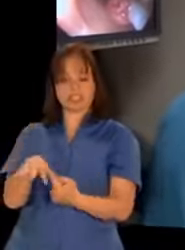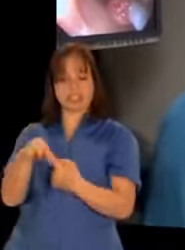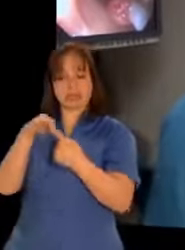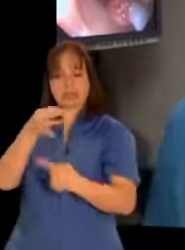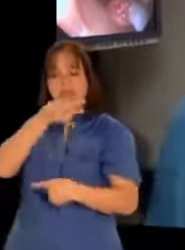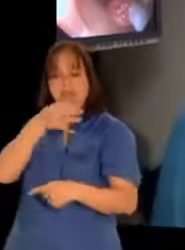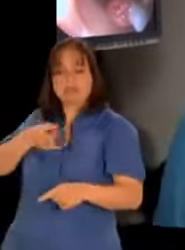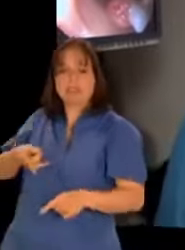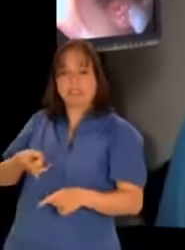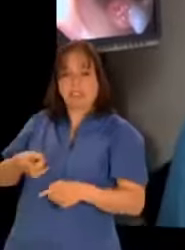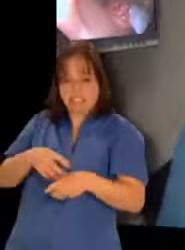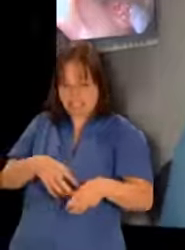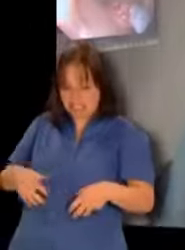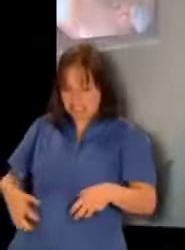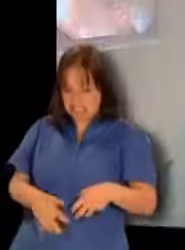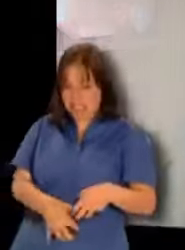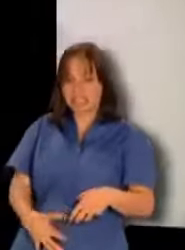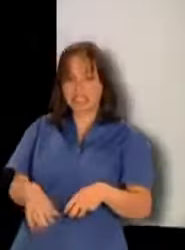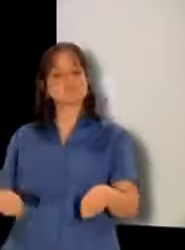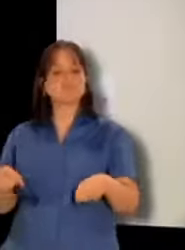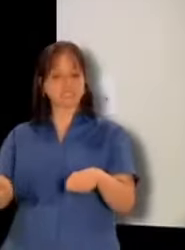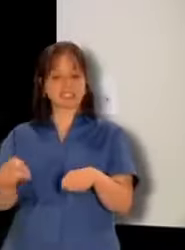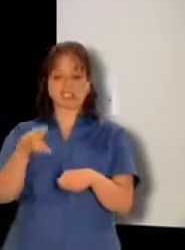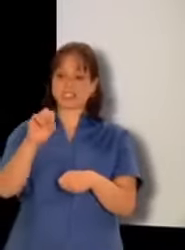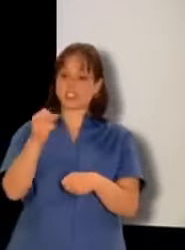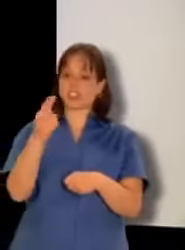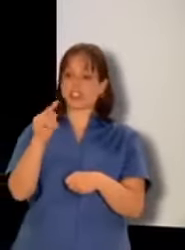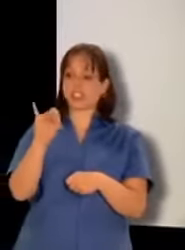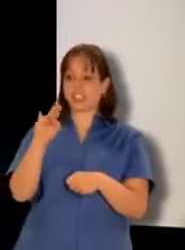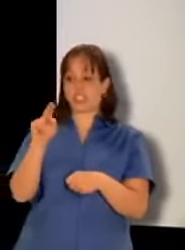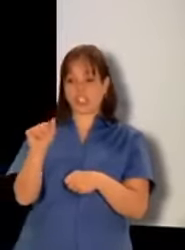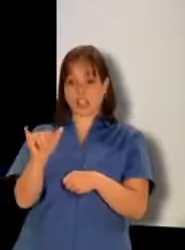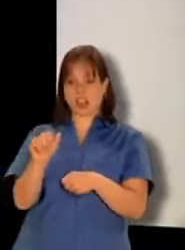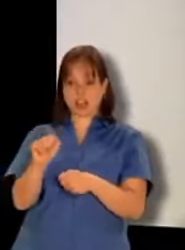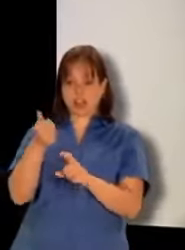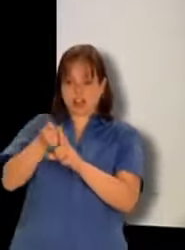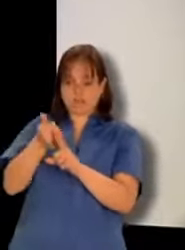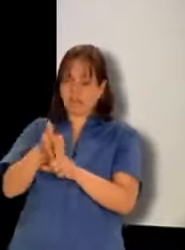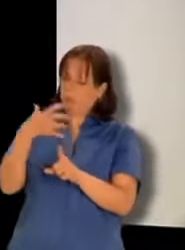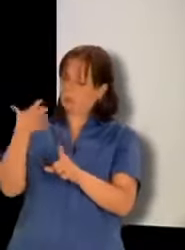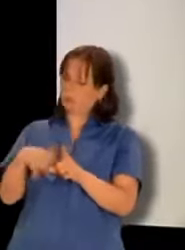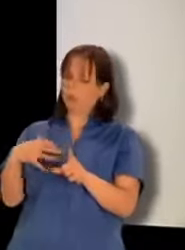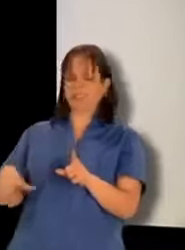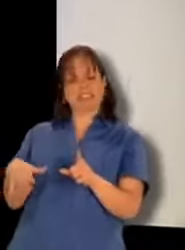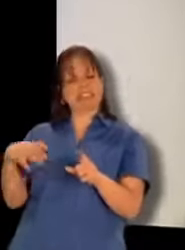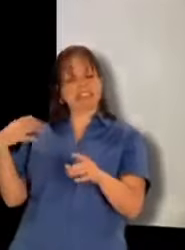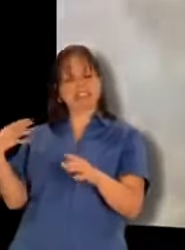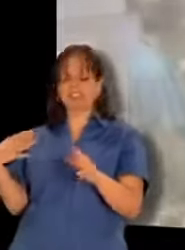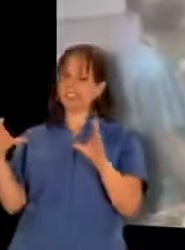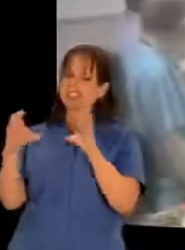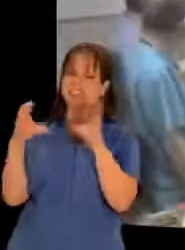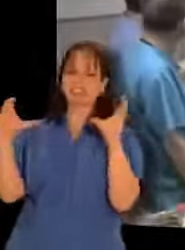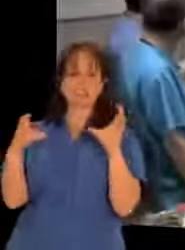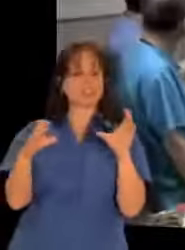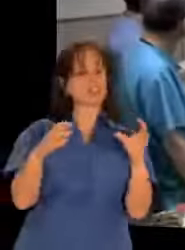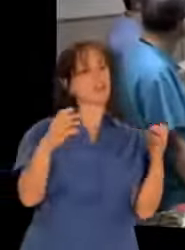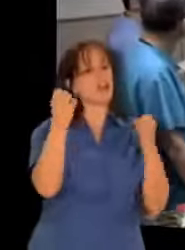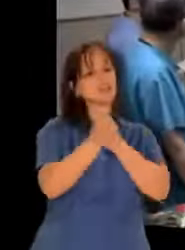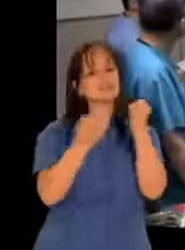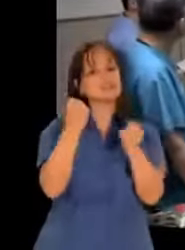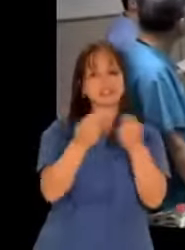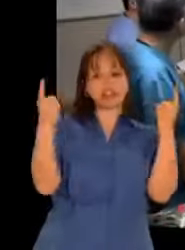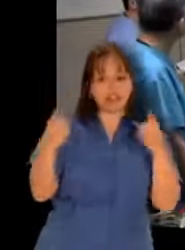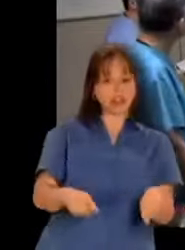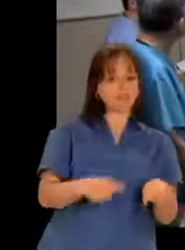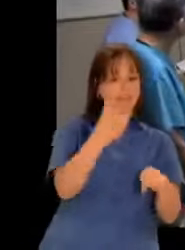specializes in the digestive system. Dr. Shinya has impeccable credentials. Each year, he spends 6 months in